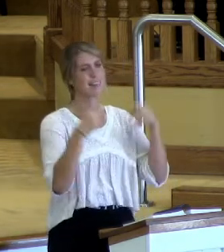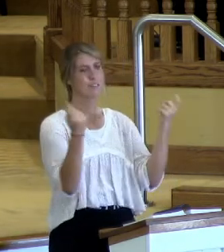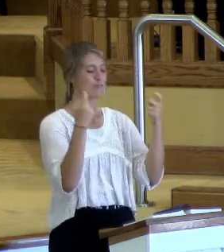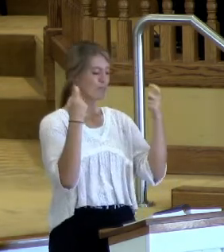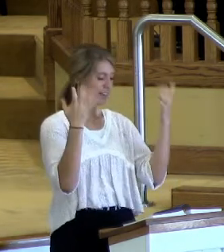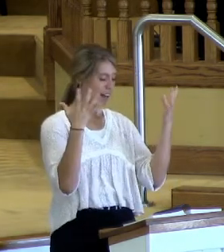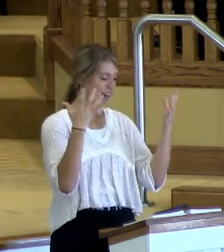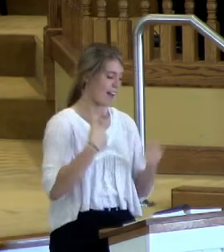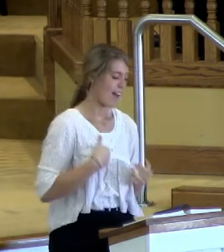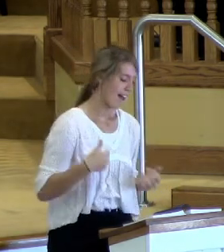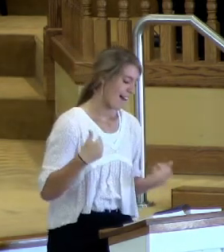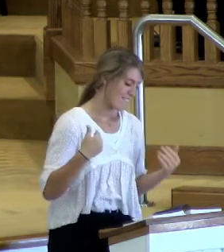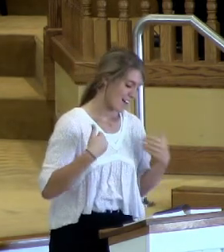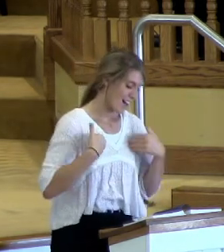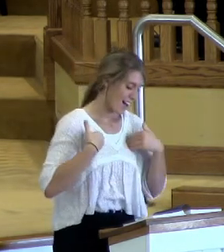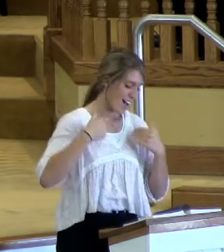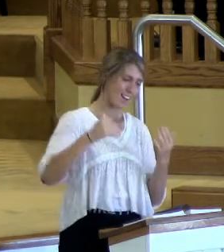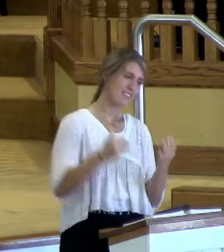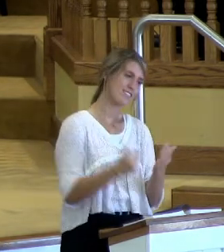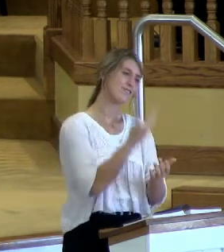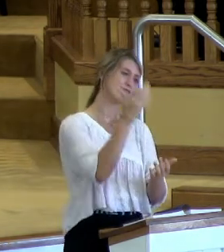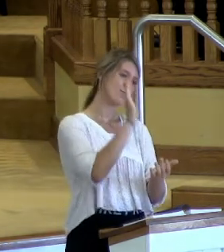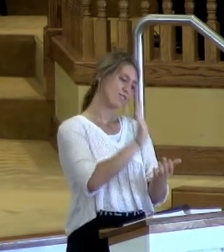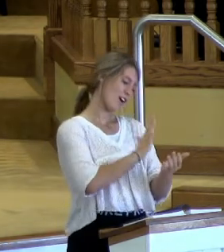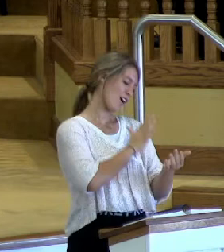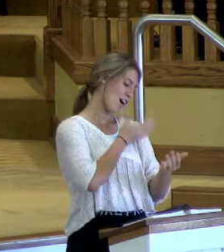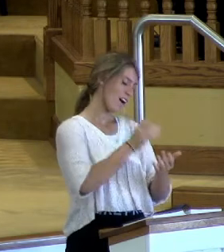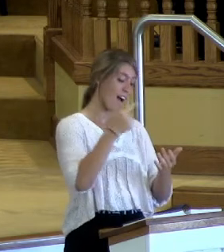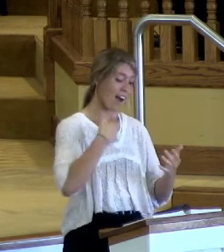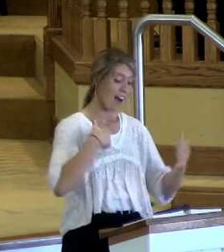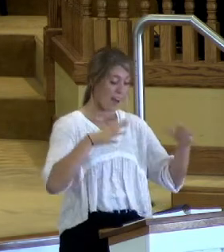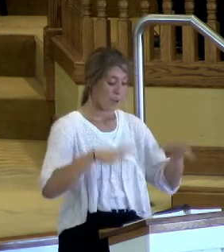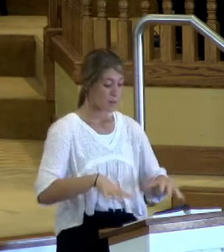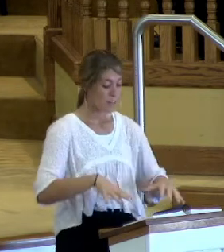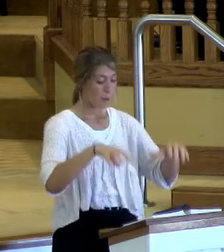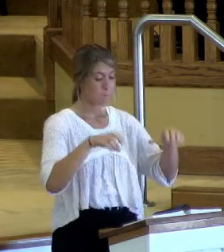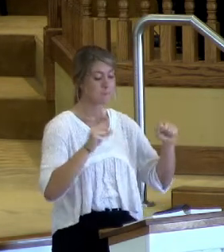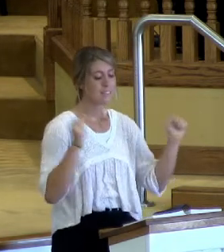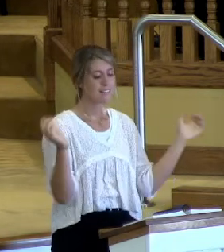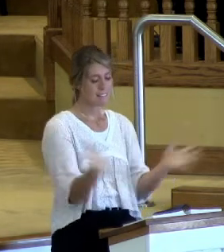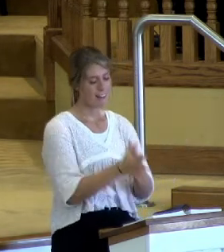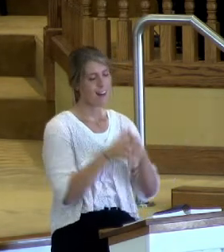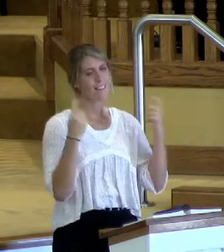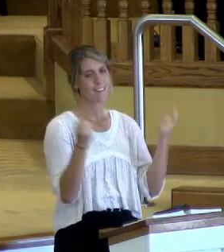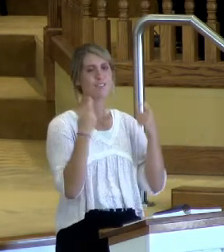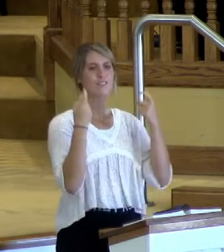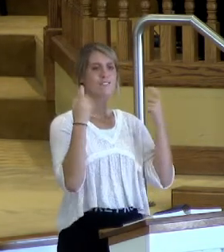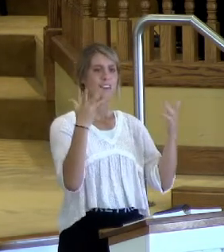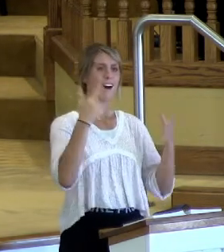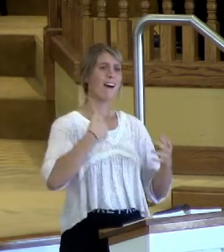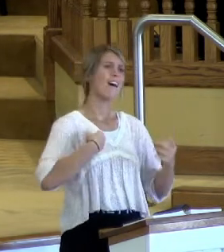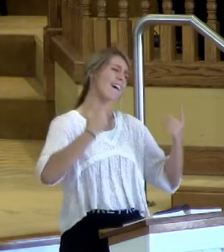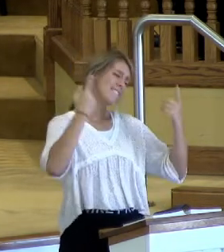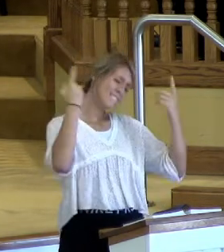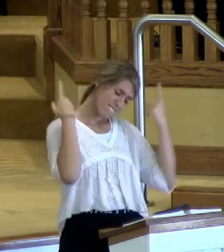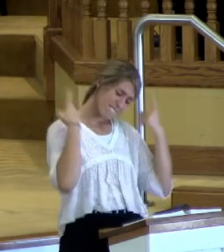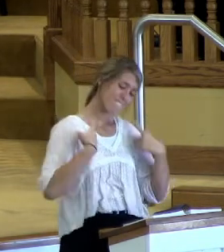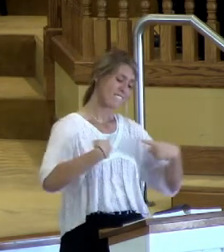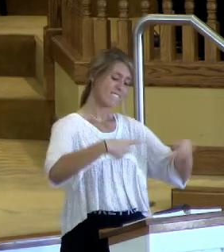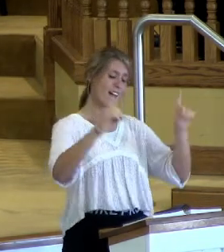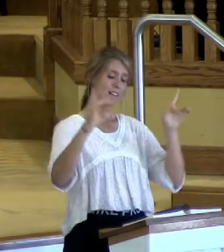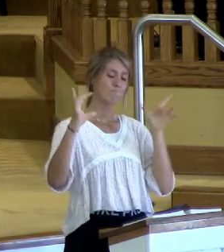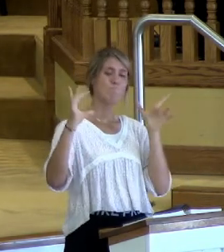adopted, hallelujah. I've got a new song. I'm adopted, hallelujah.